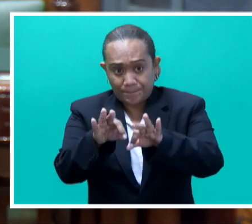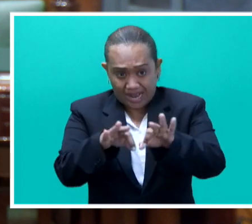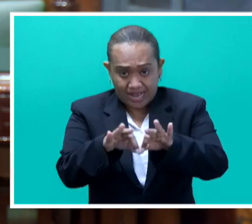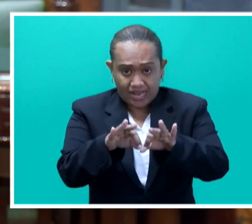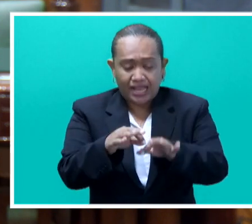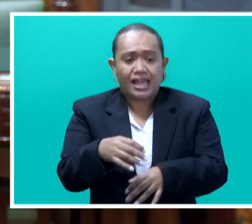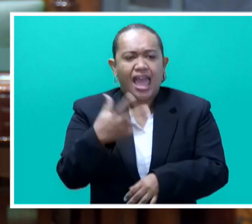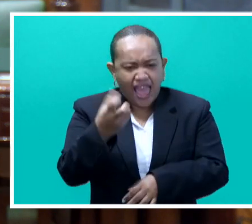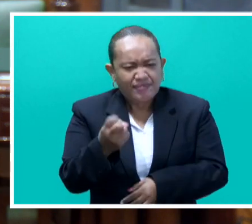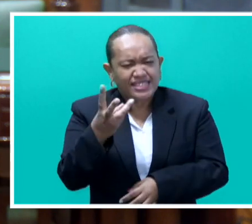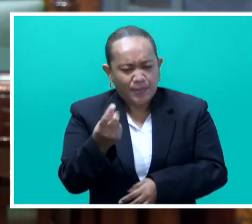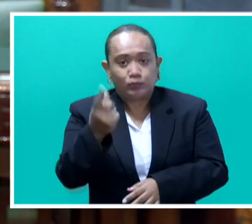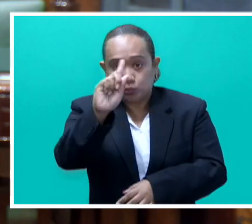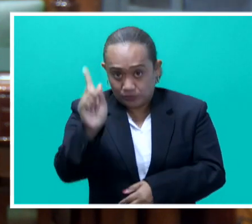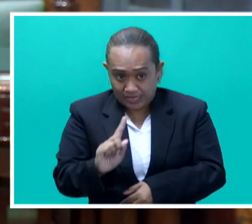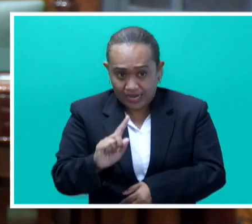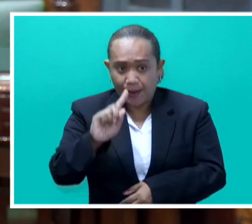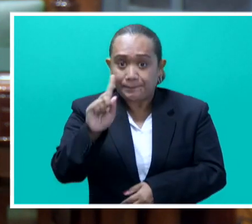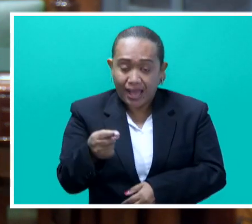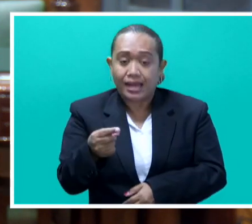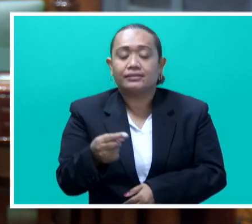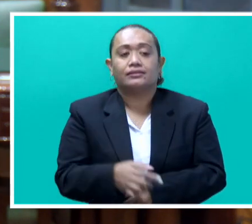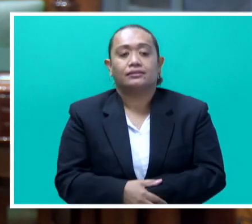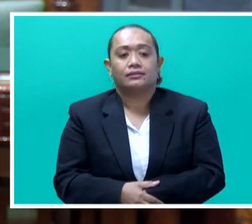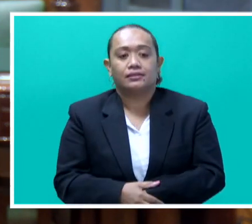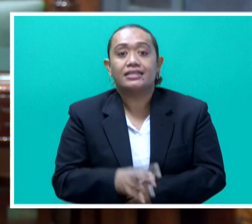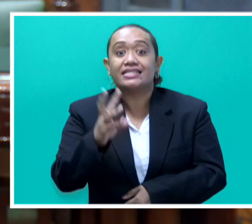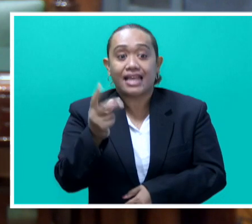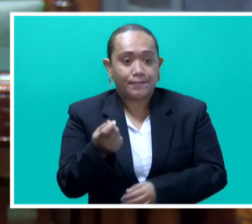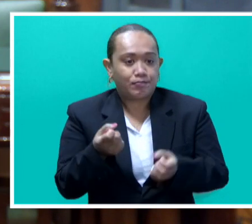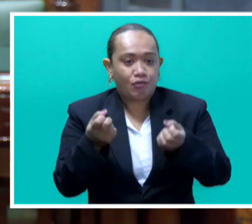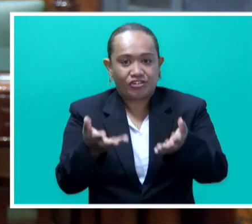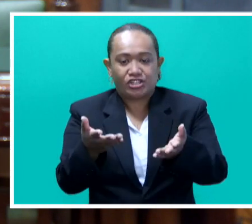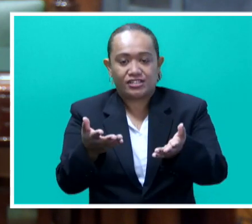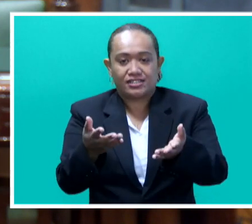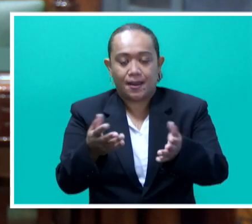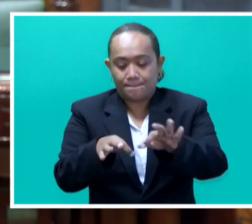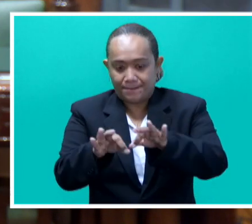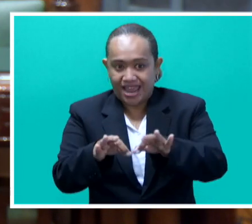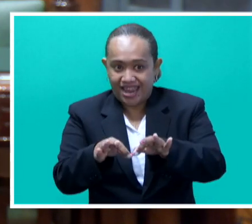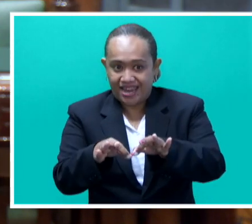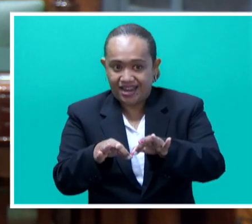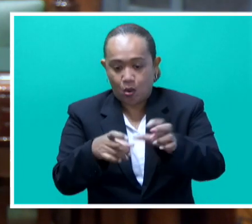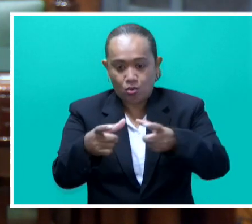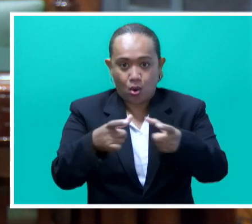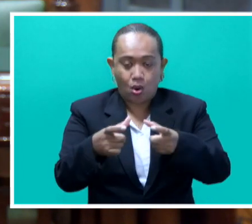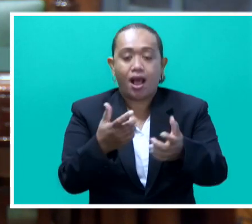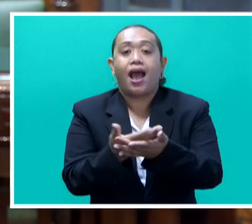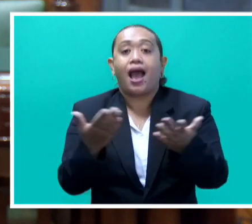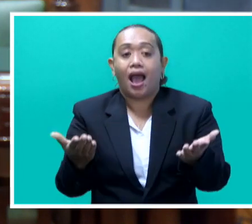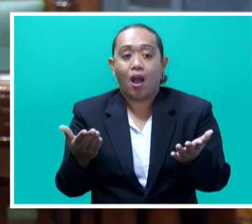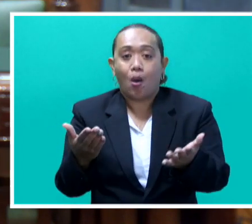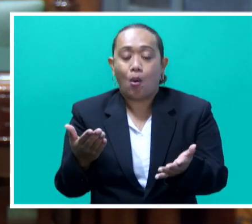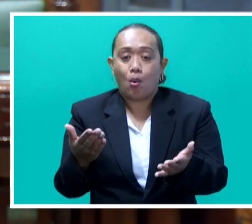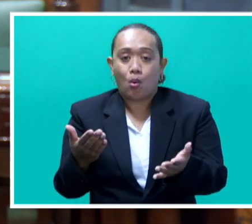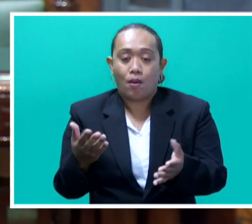today, it is worth noting that the provisions cover planning issues and land development control matters that are applicable to the